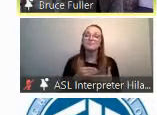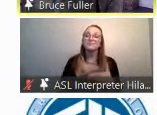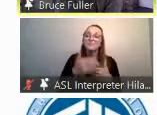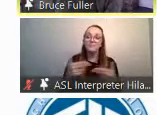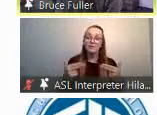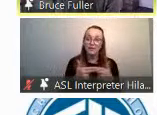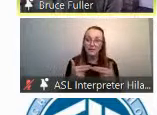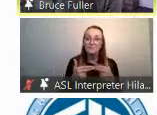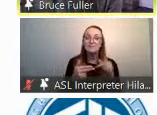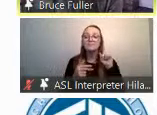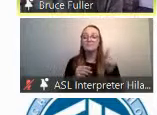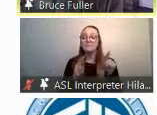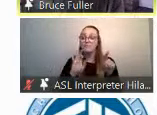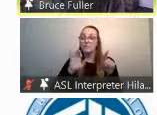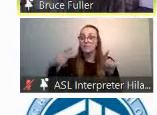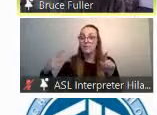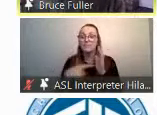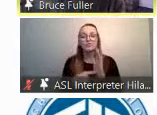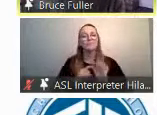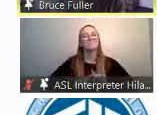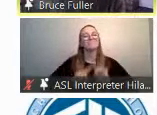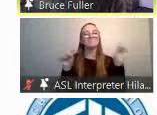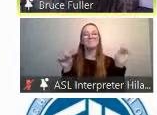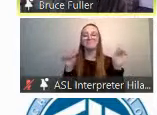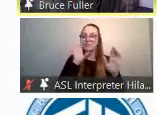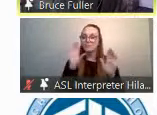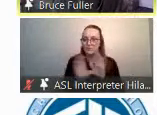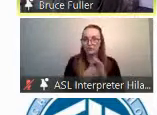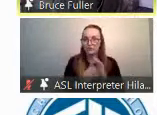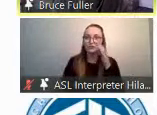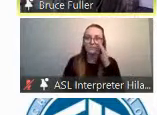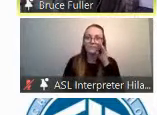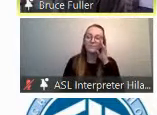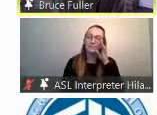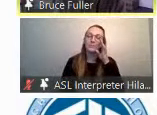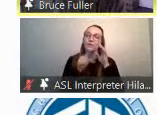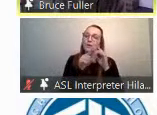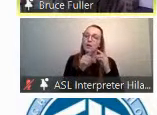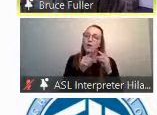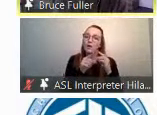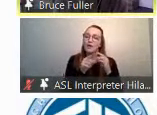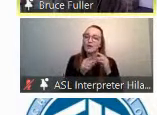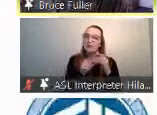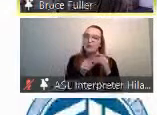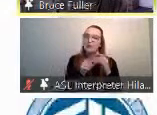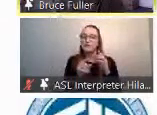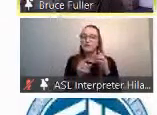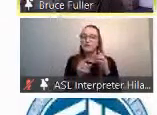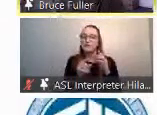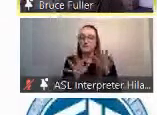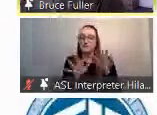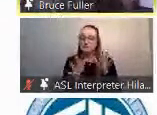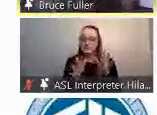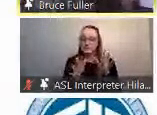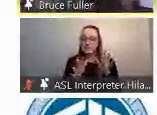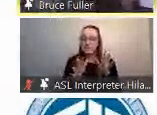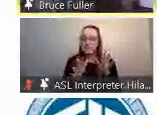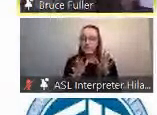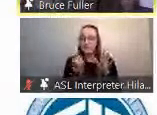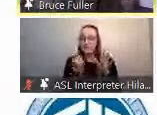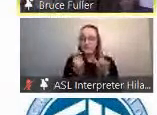This map shows a quite different picture. This is a similar plot, a little bit different format, but this is a plot of